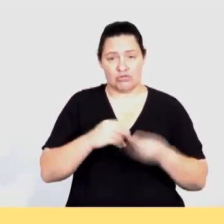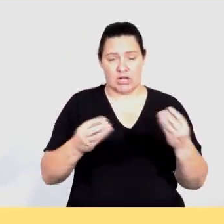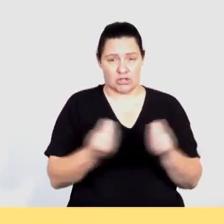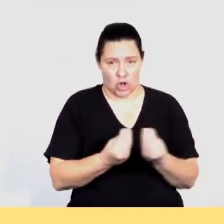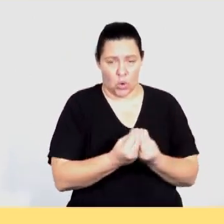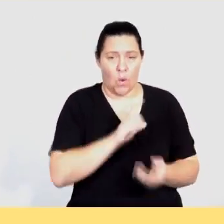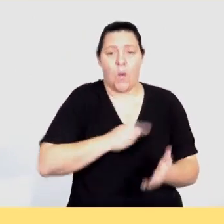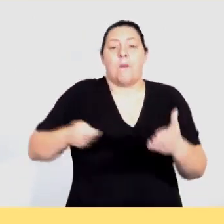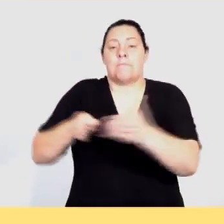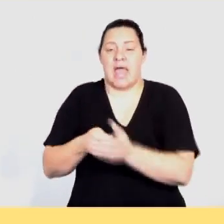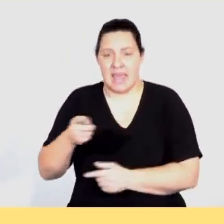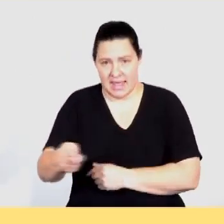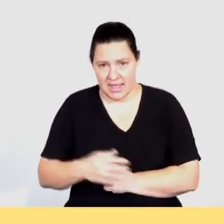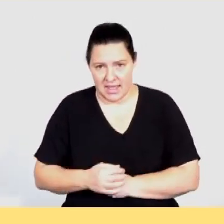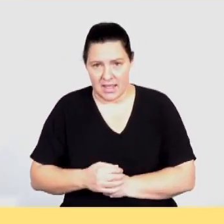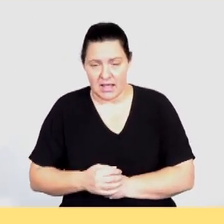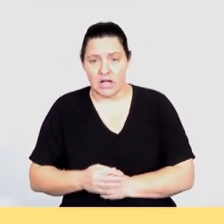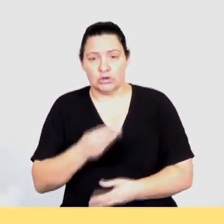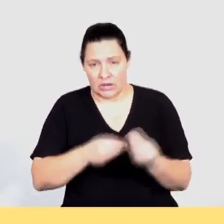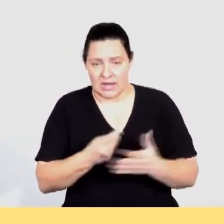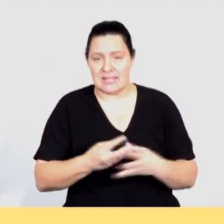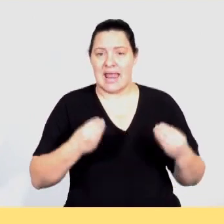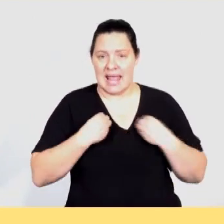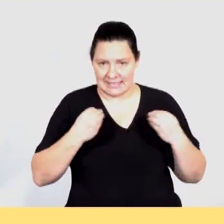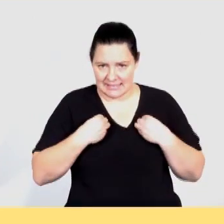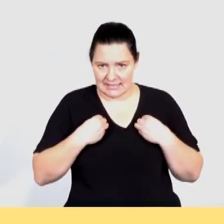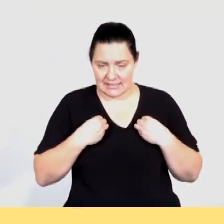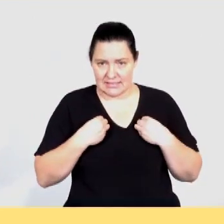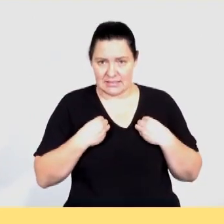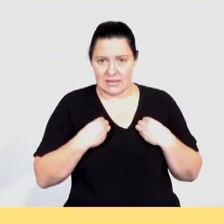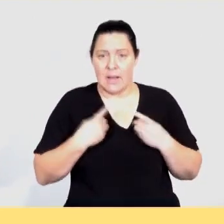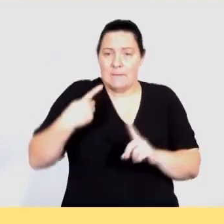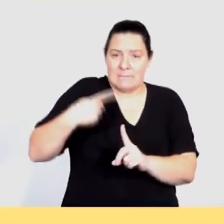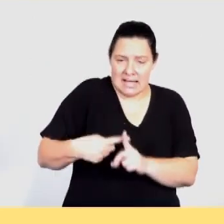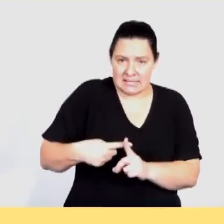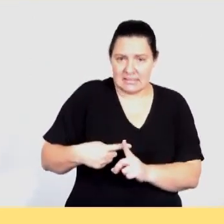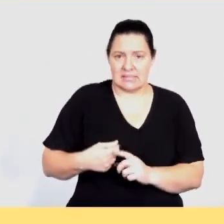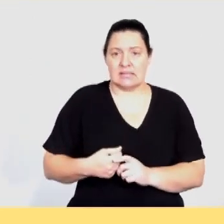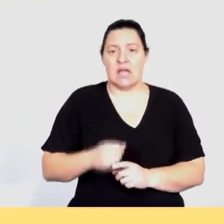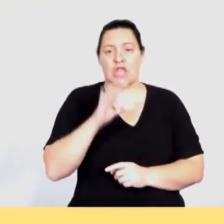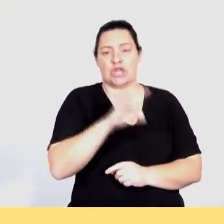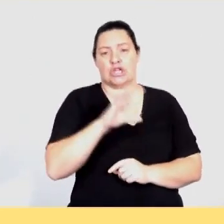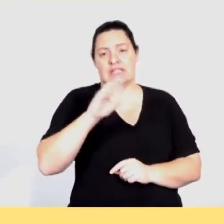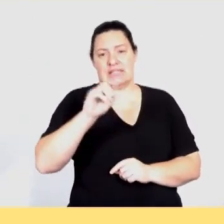trading stock because you bought, that means trading stock is an asset. I'm coming to my assets plus